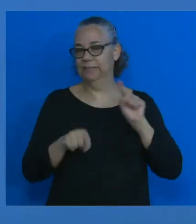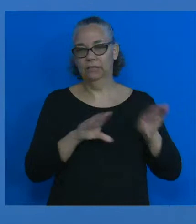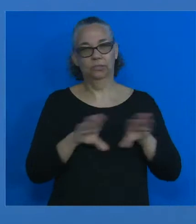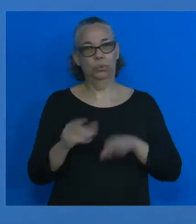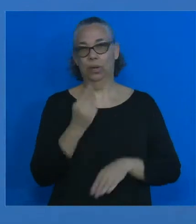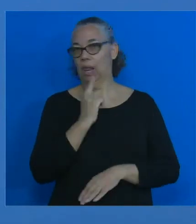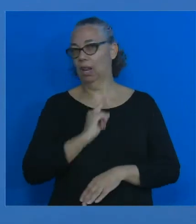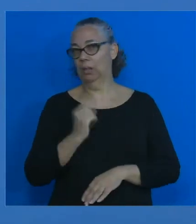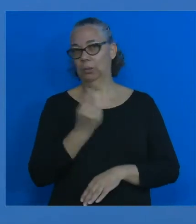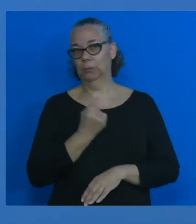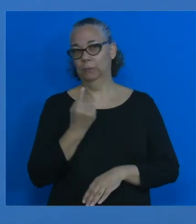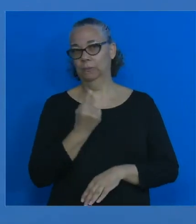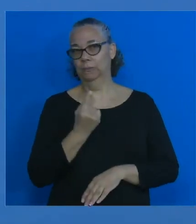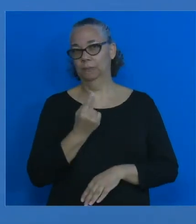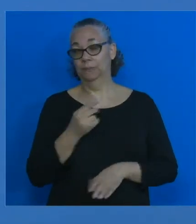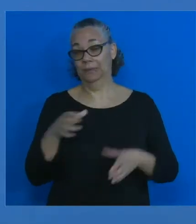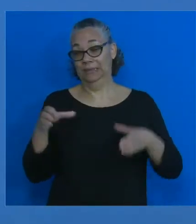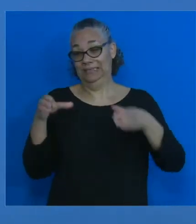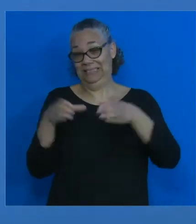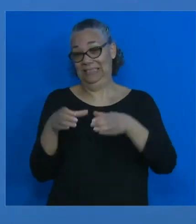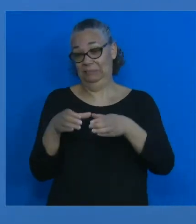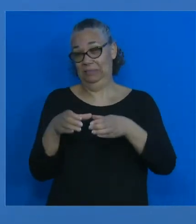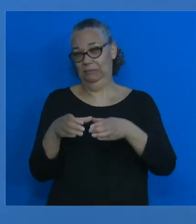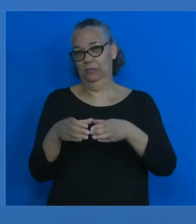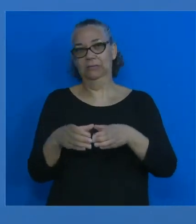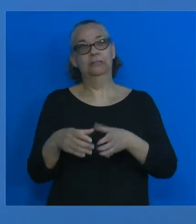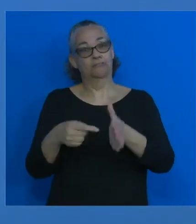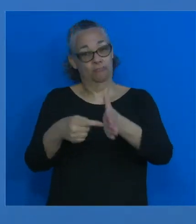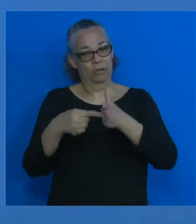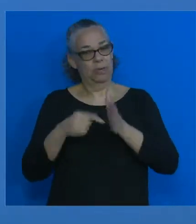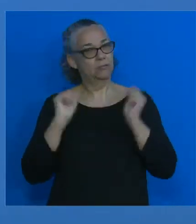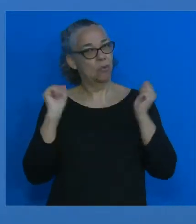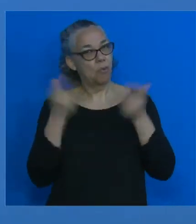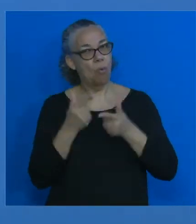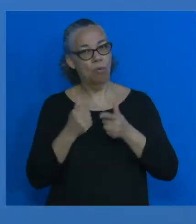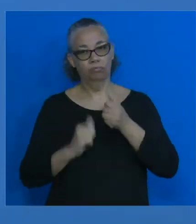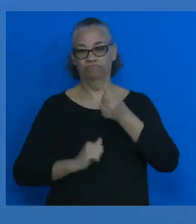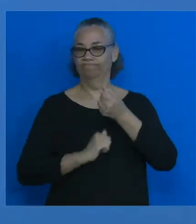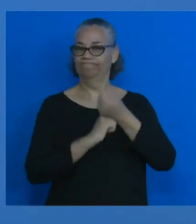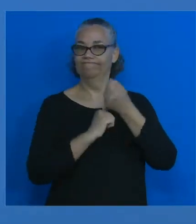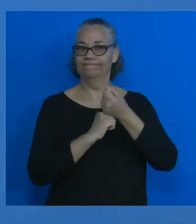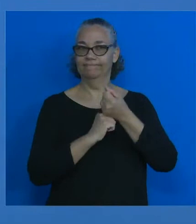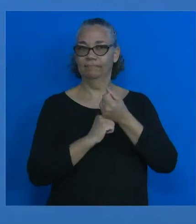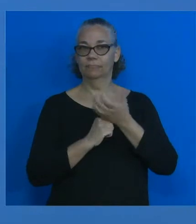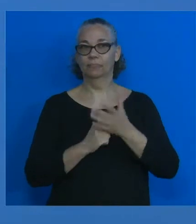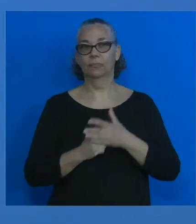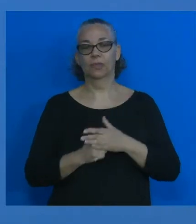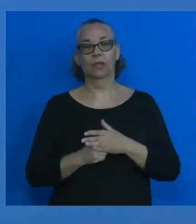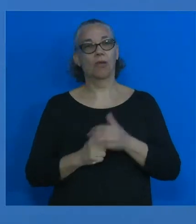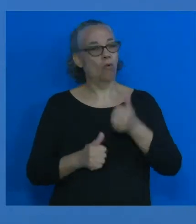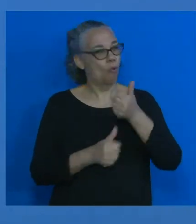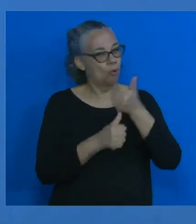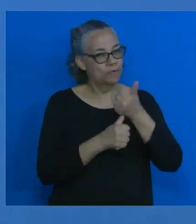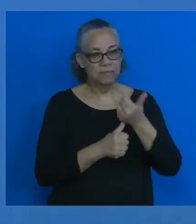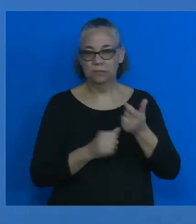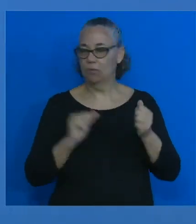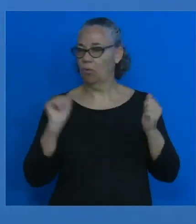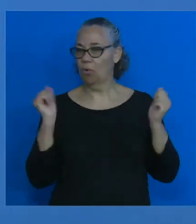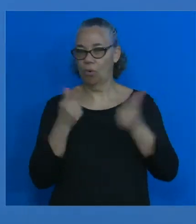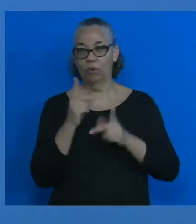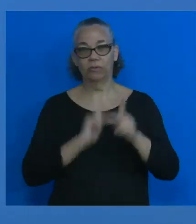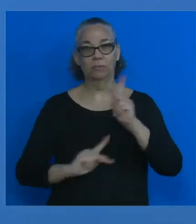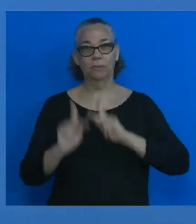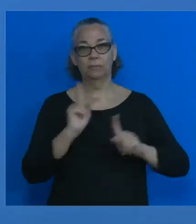and containment requires everyone's assistance, every single resident of the